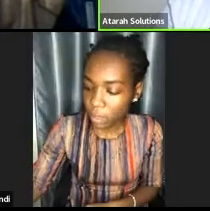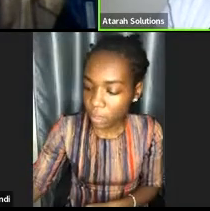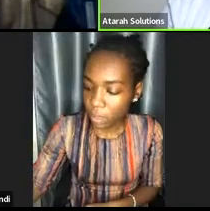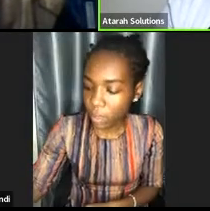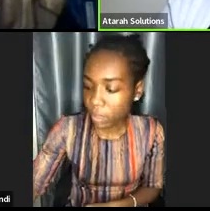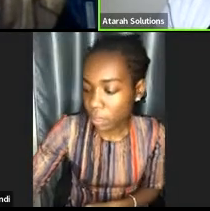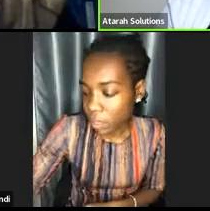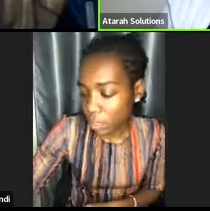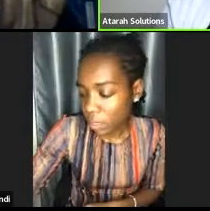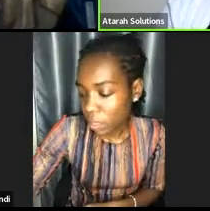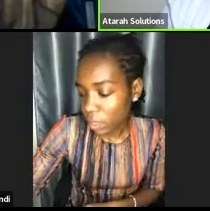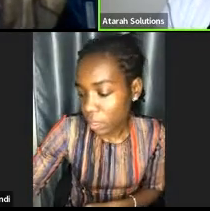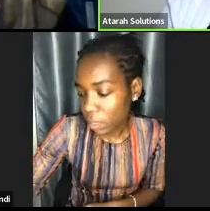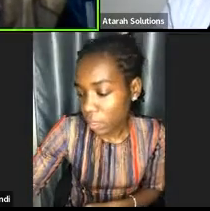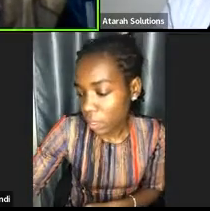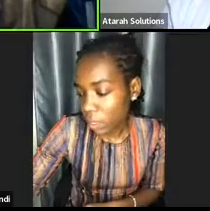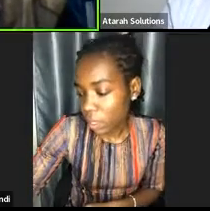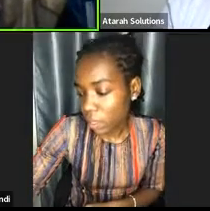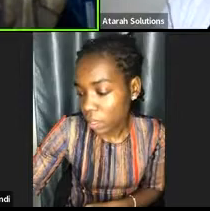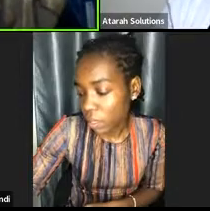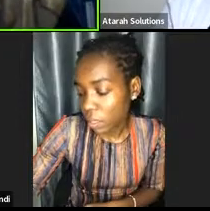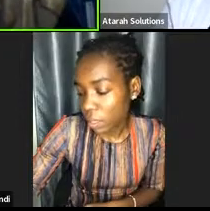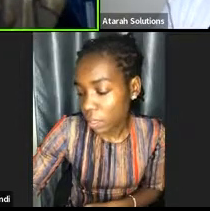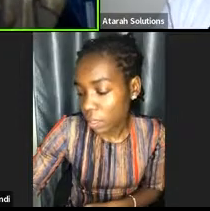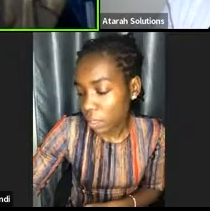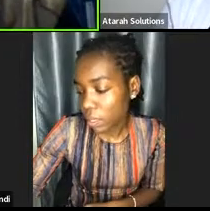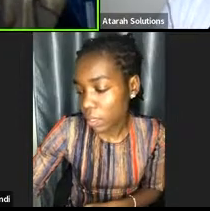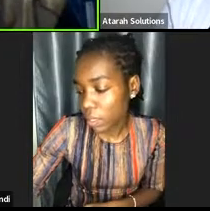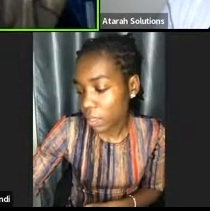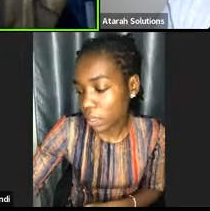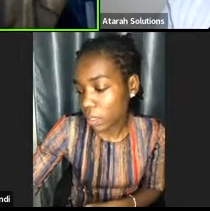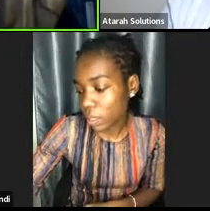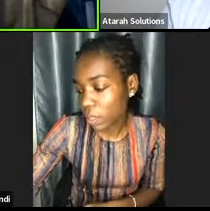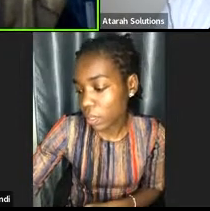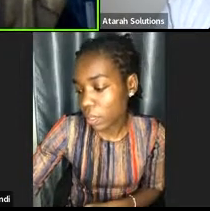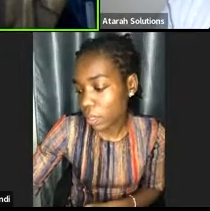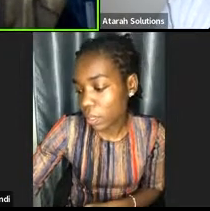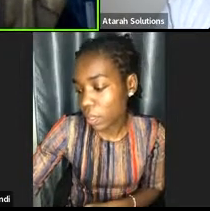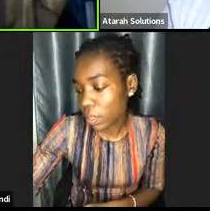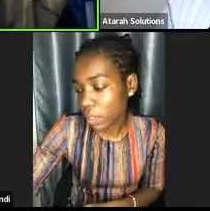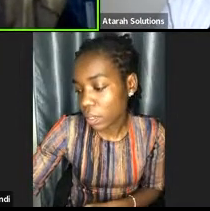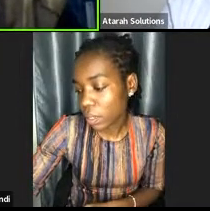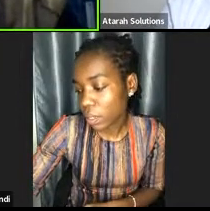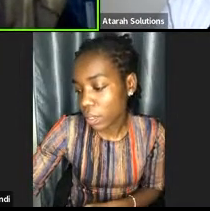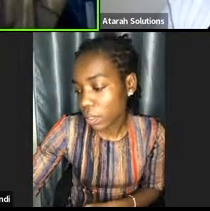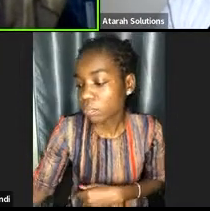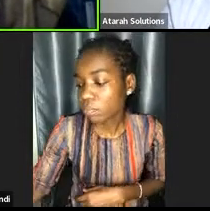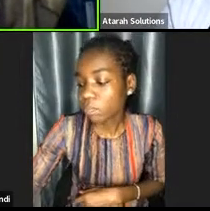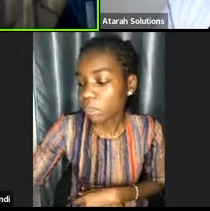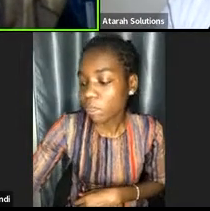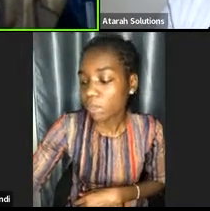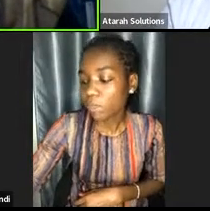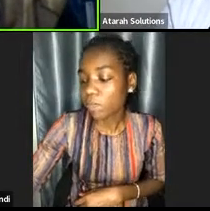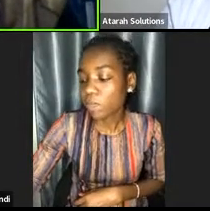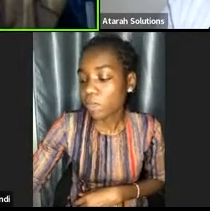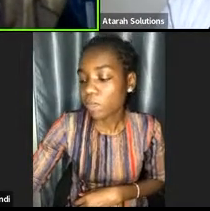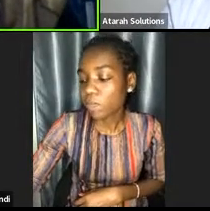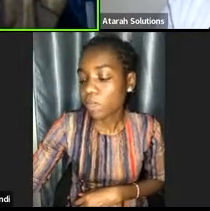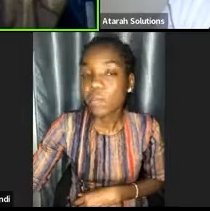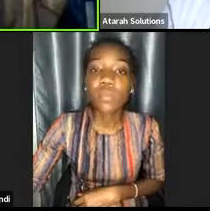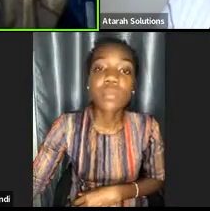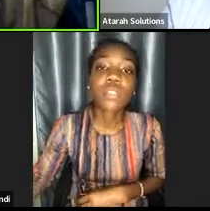Minor. All right, so you're talking about a matter which has gone to court and a decision